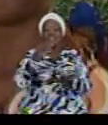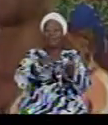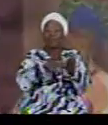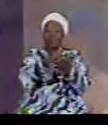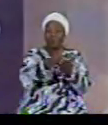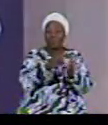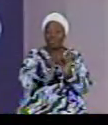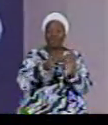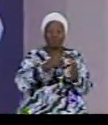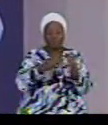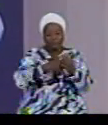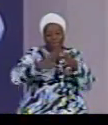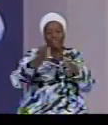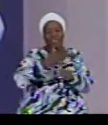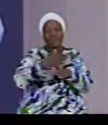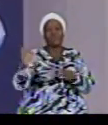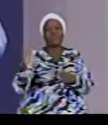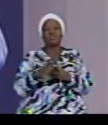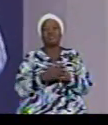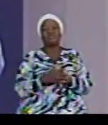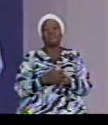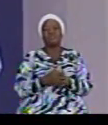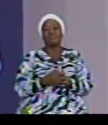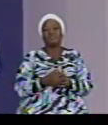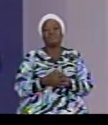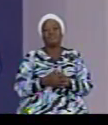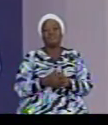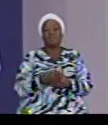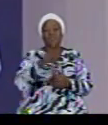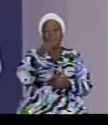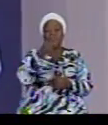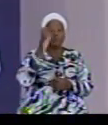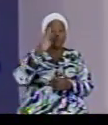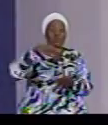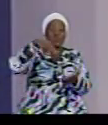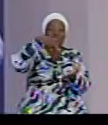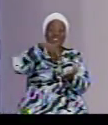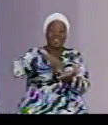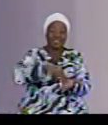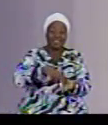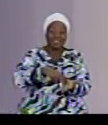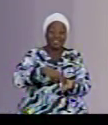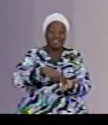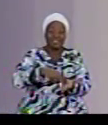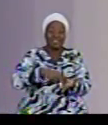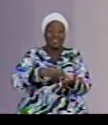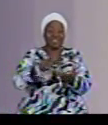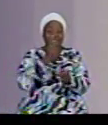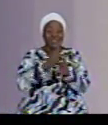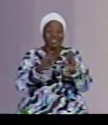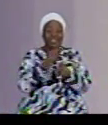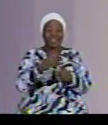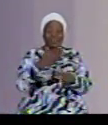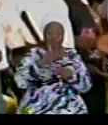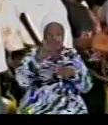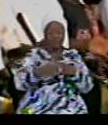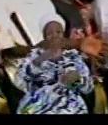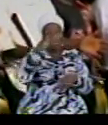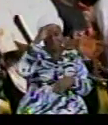Weakness will vanish away. Amen. You will stand like a real complete